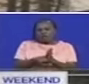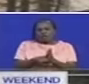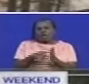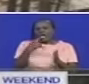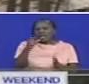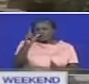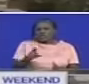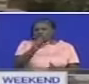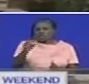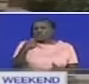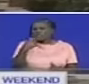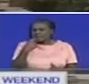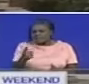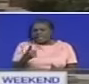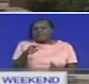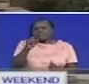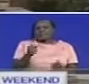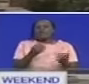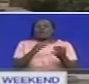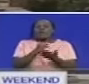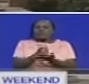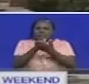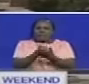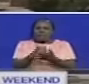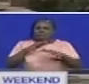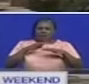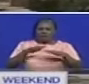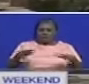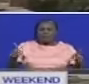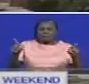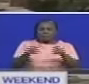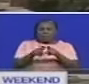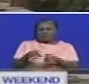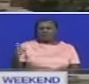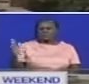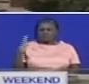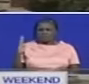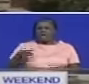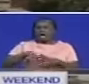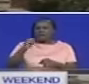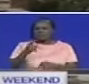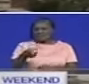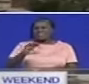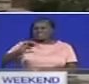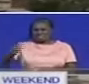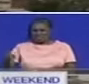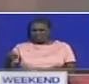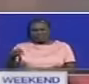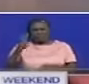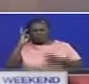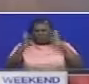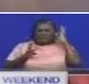some communities are now seeking refuge appears calm, but the security situation outside Moyale town is